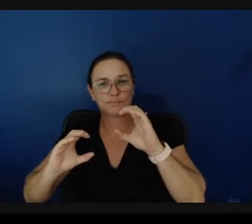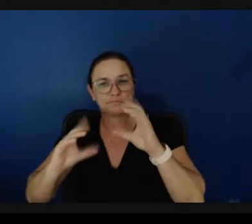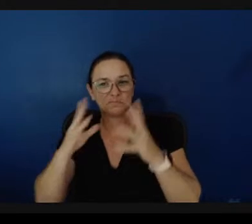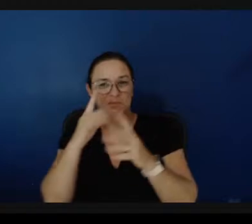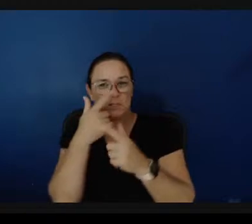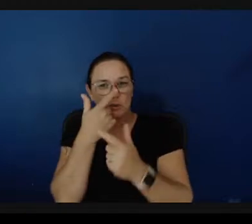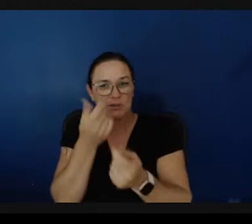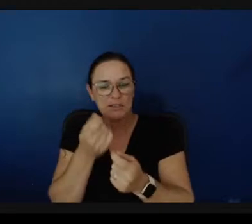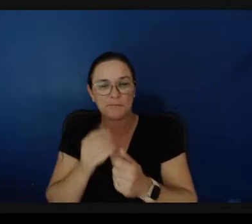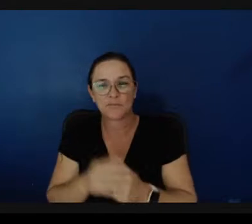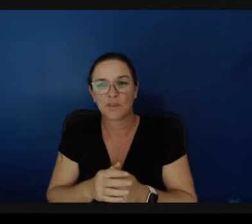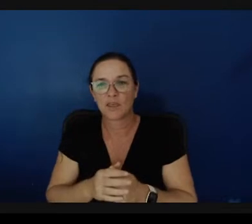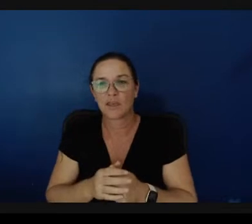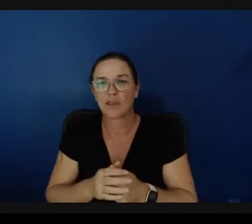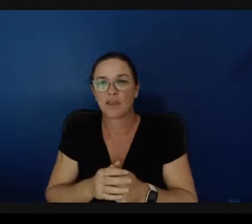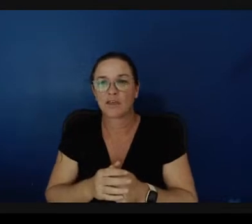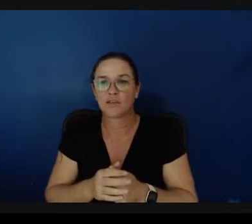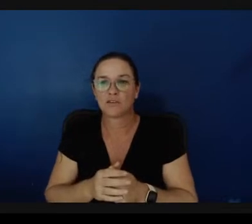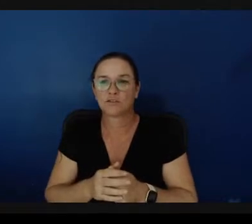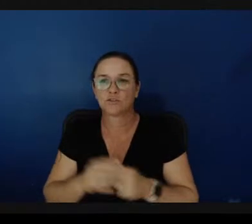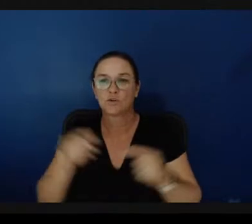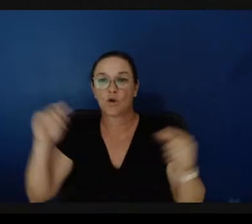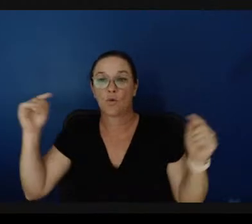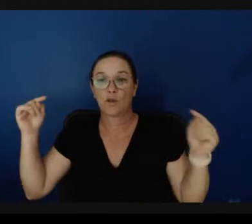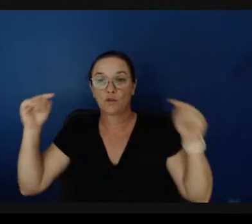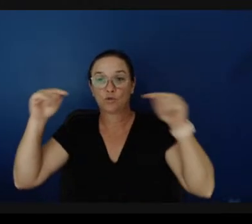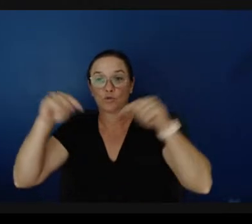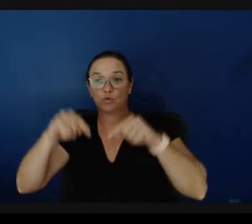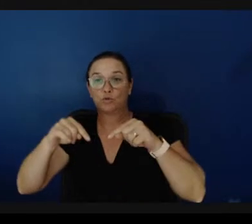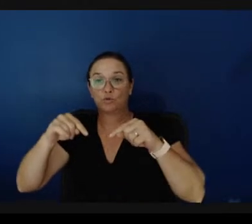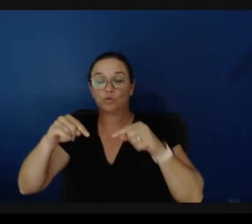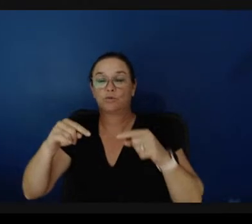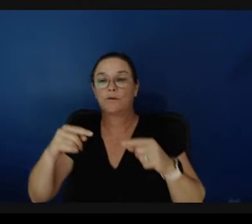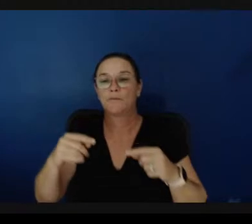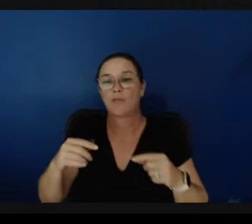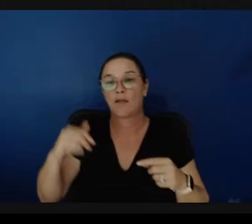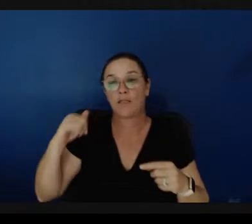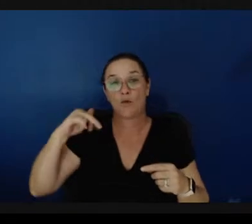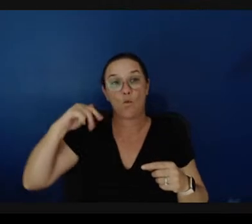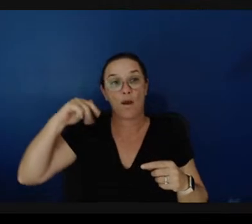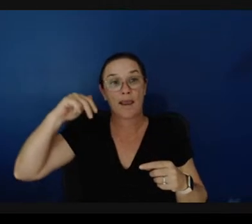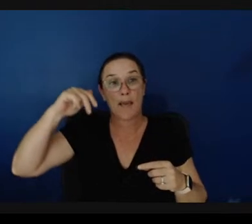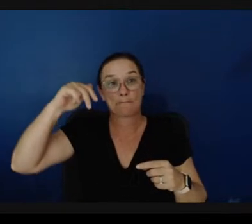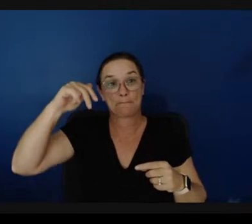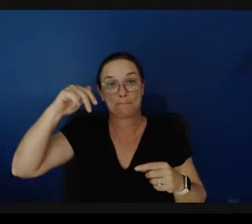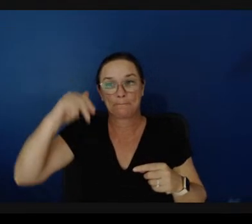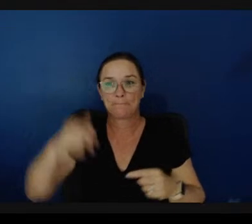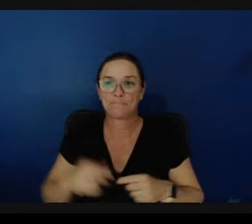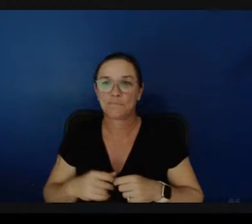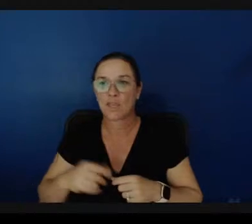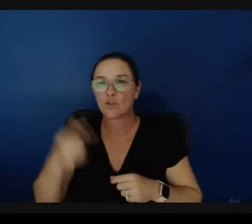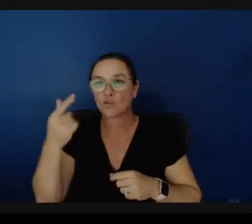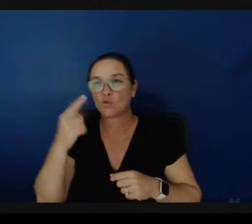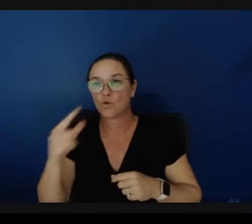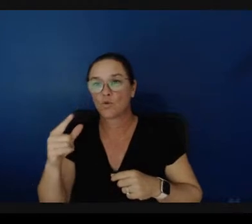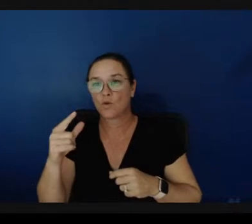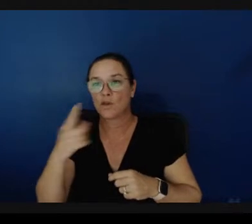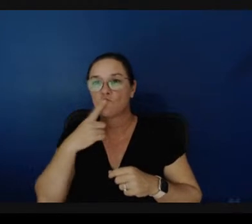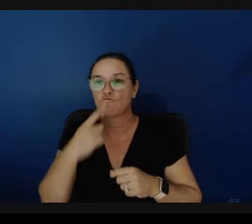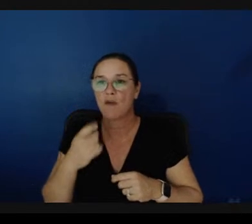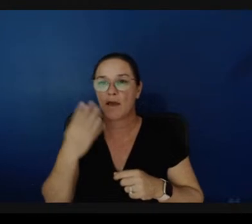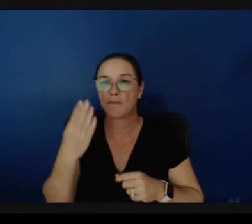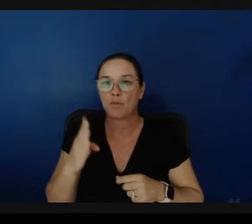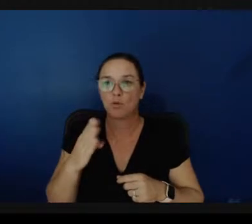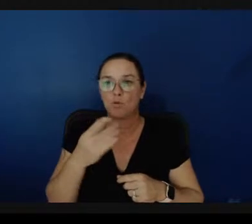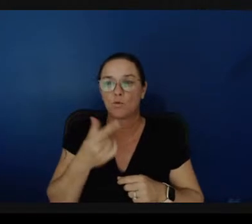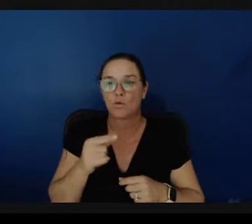the way I think of it is, let's go towards the peak, like walk up the hill here. So our colors go from green to red to blue to